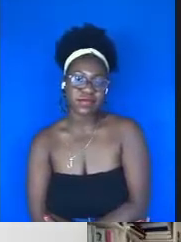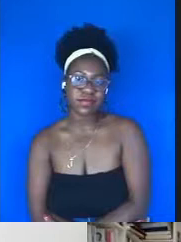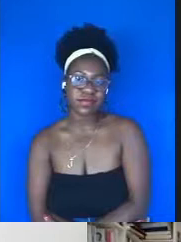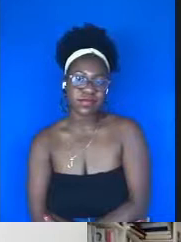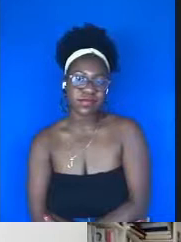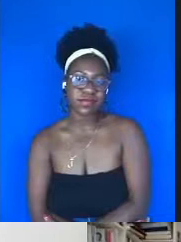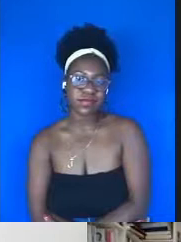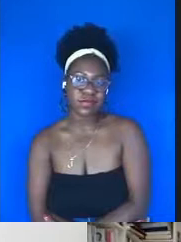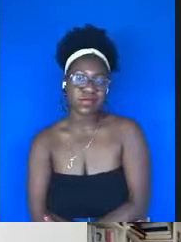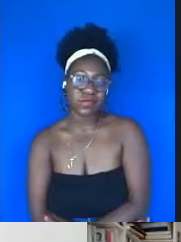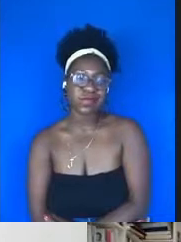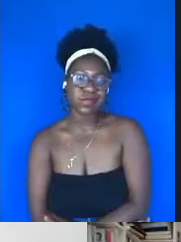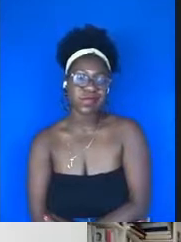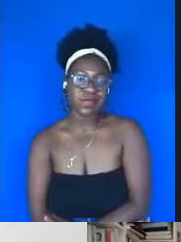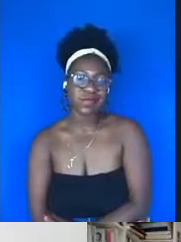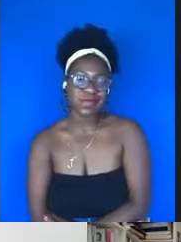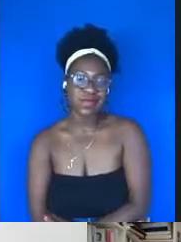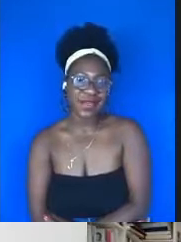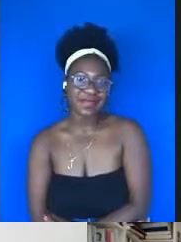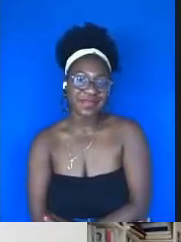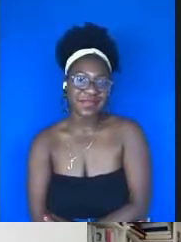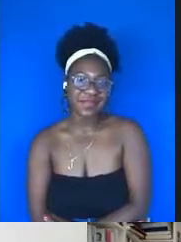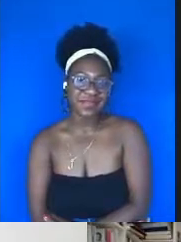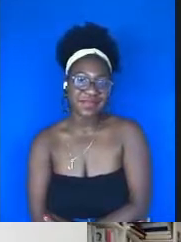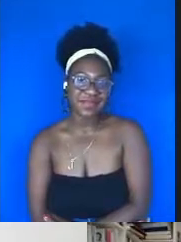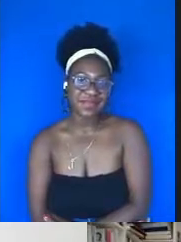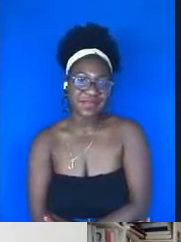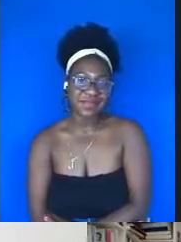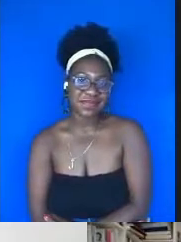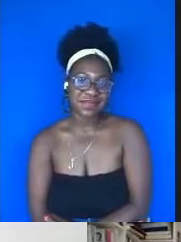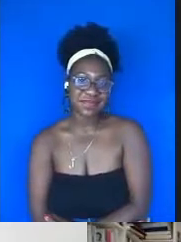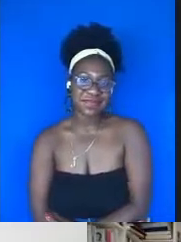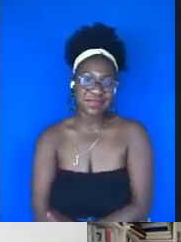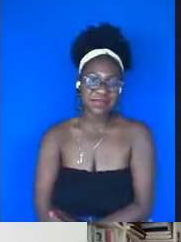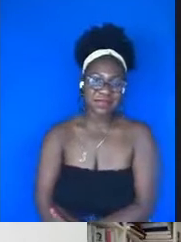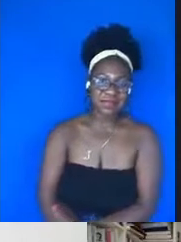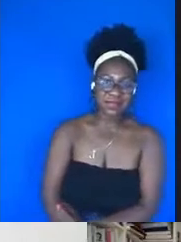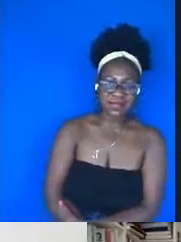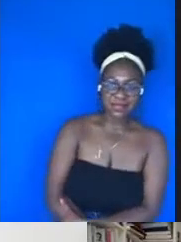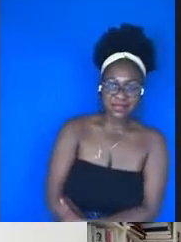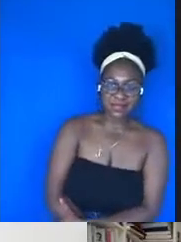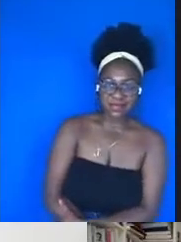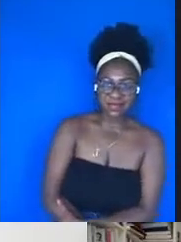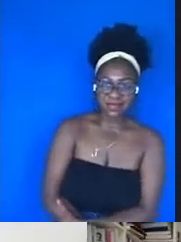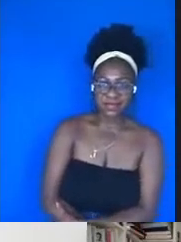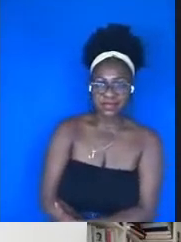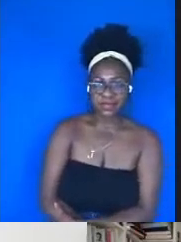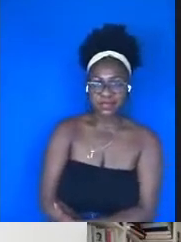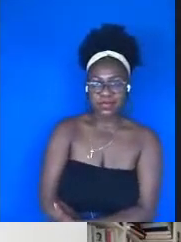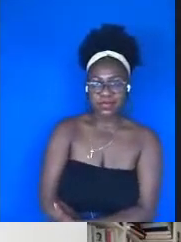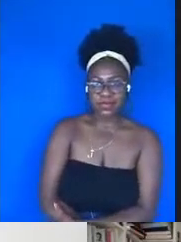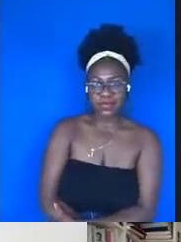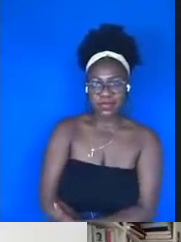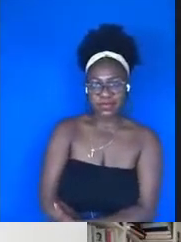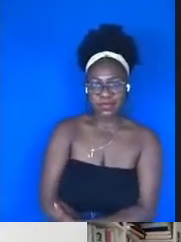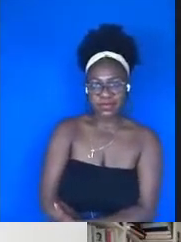got to find out what that word means. I got to know how to pronounce things. Instead of all of those things being even a part of it, that it was really about